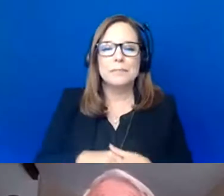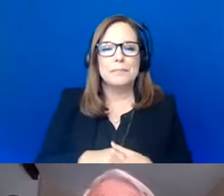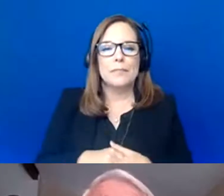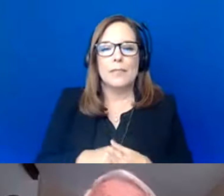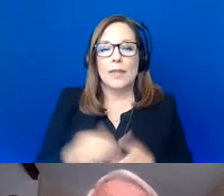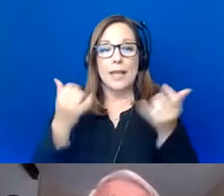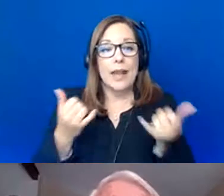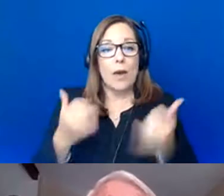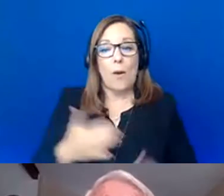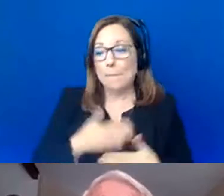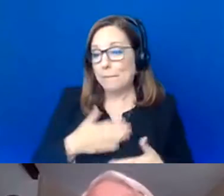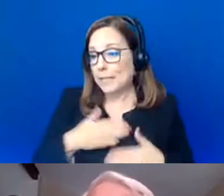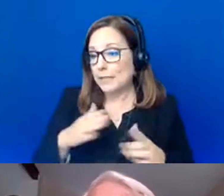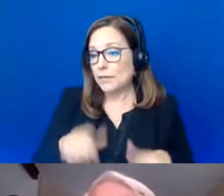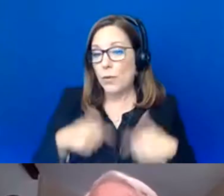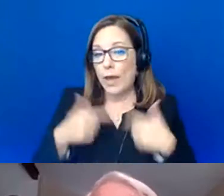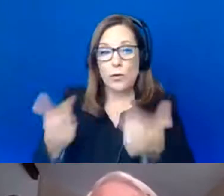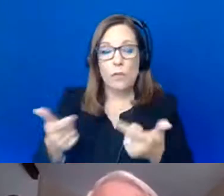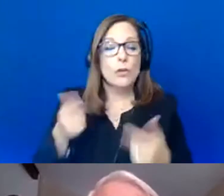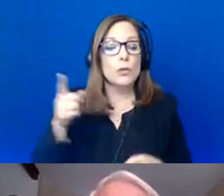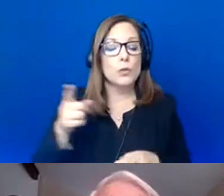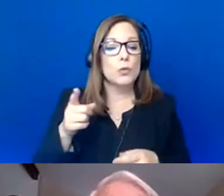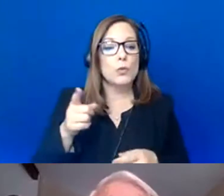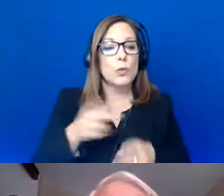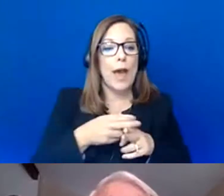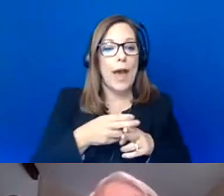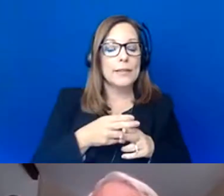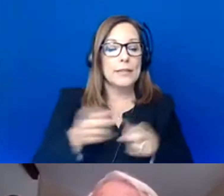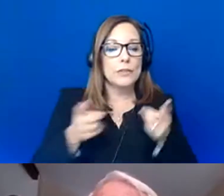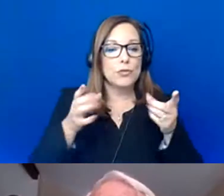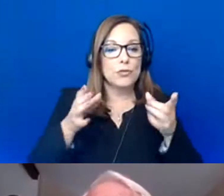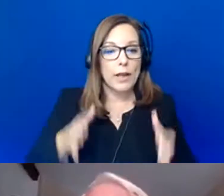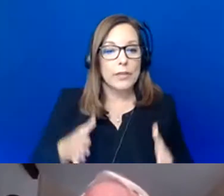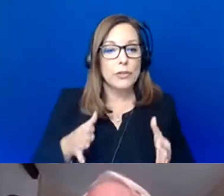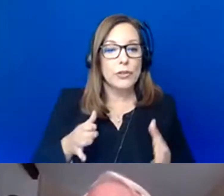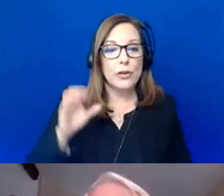to hand it over to Acting Director of CDA, Mar Beckley.